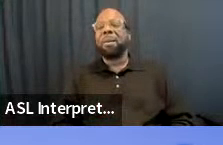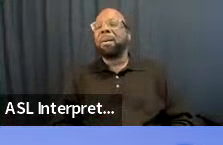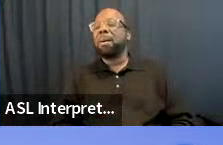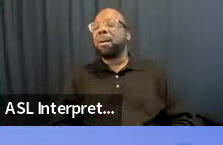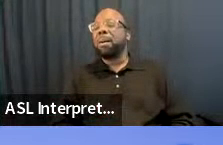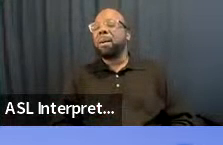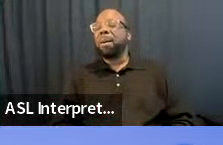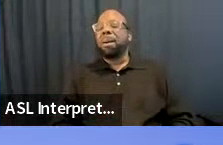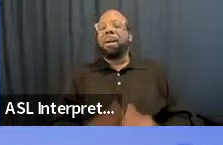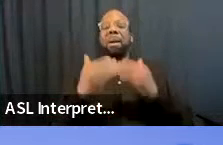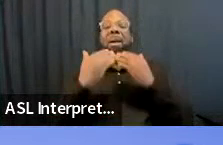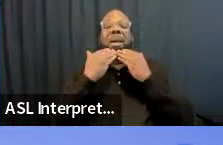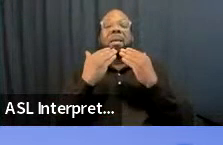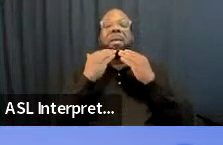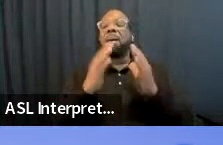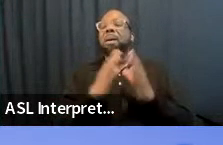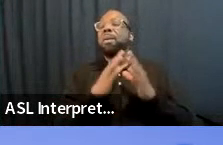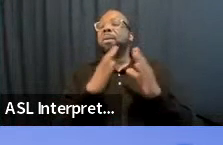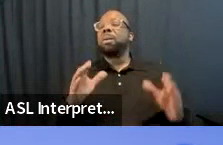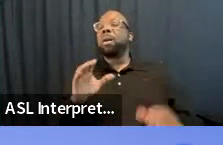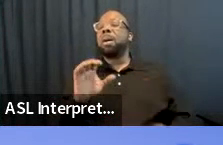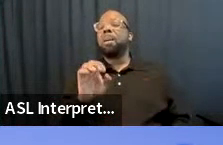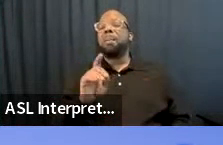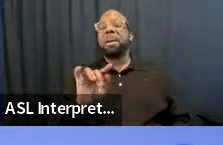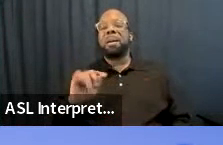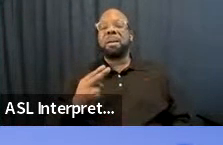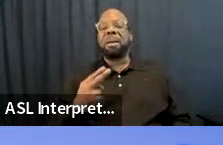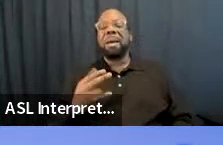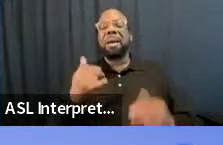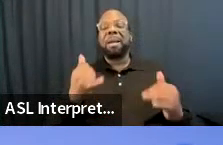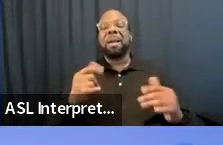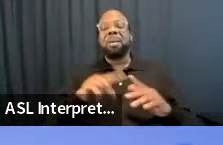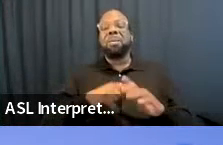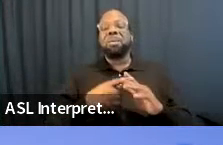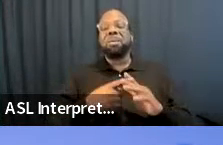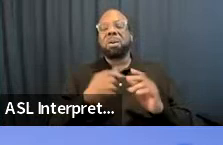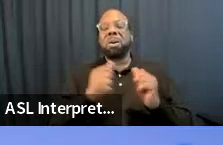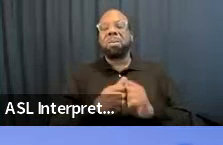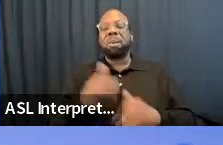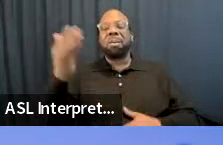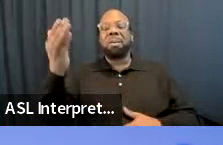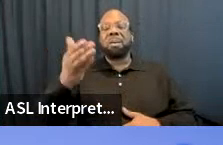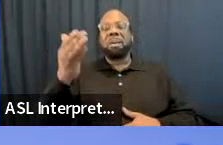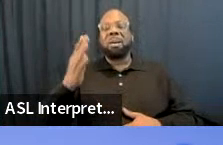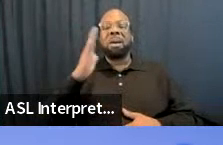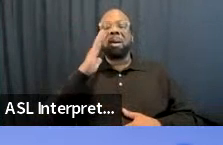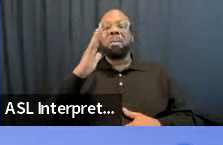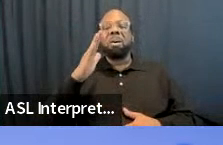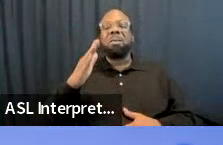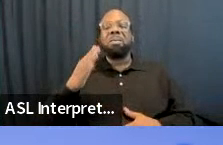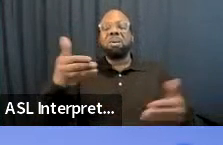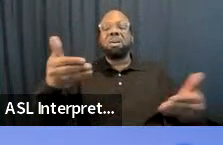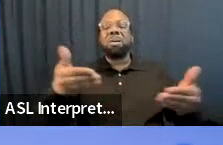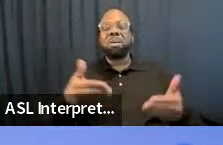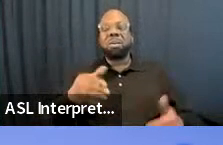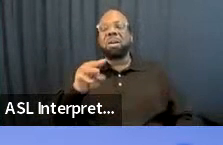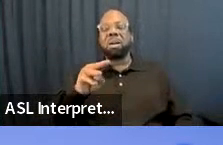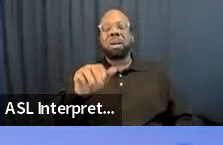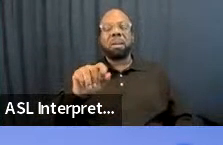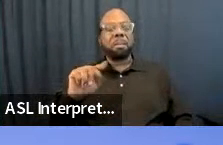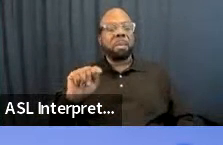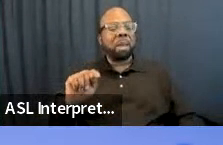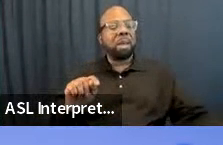Thank you so much, Edith. And now we'll get started with our presentation. So I'm going to introduce Matt Wazewski,